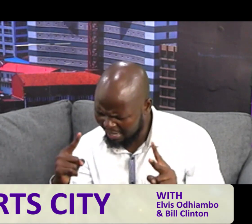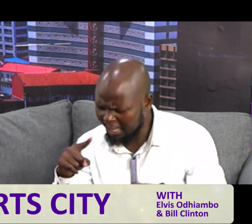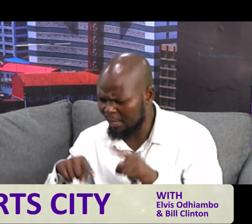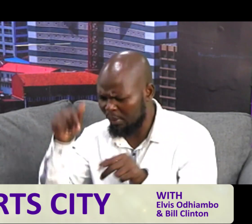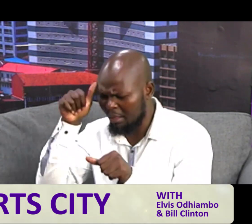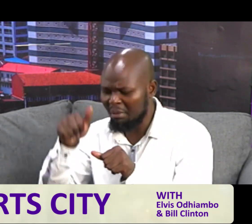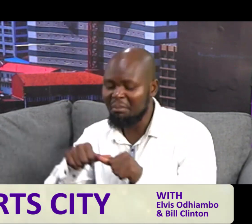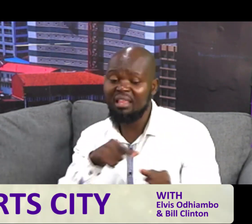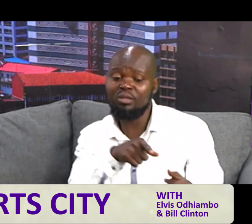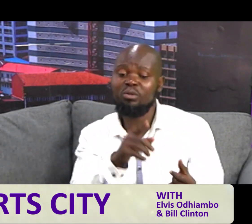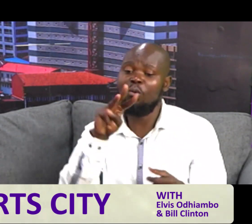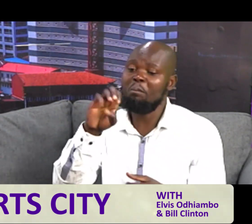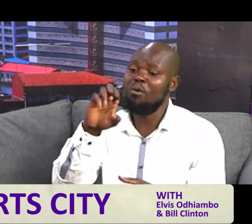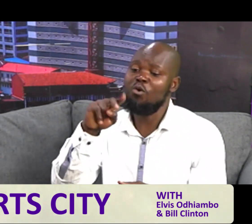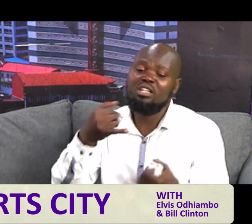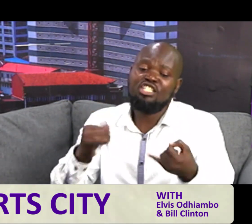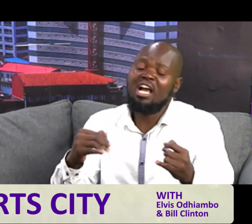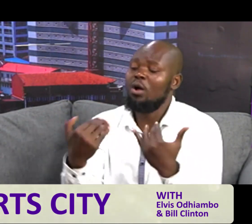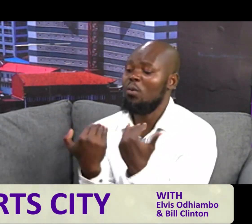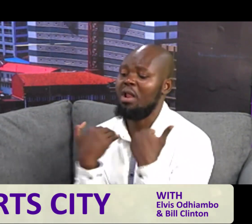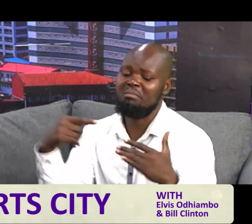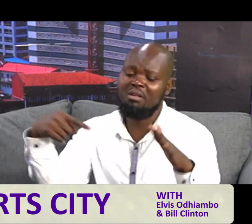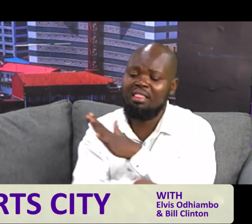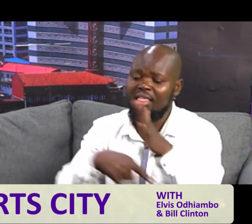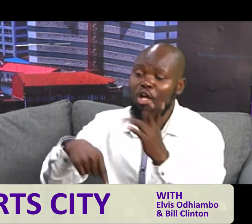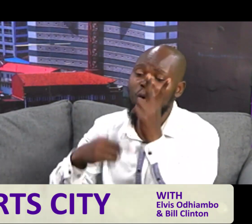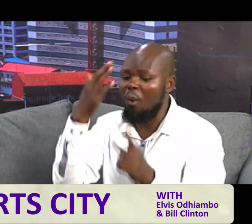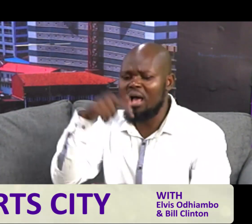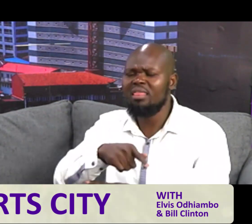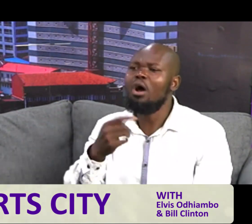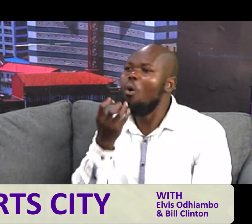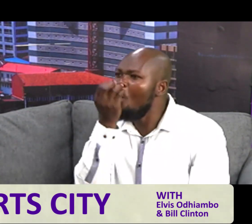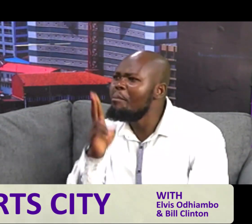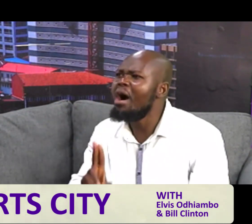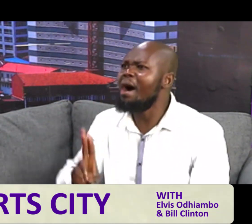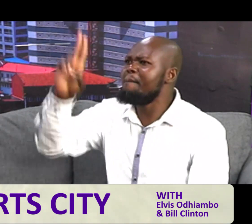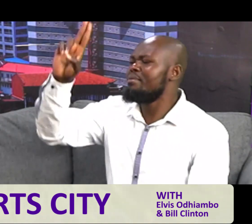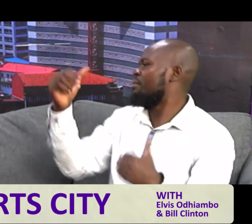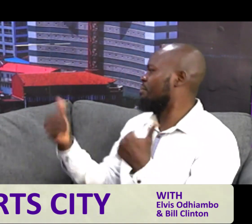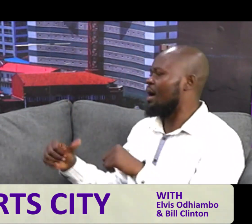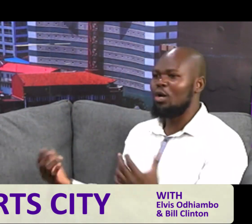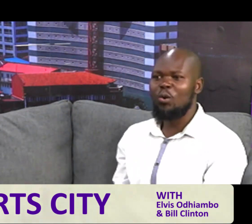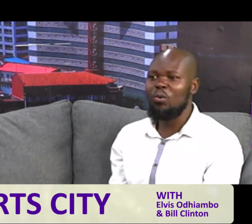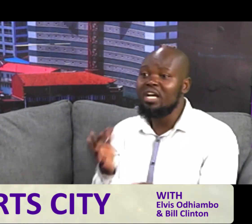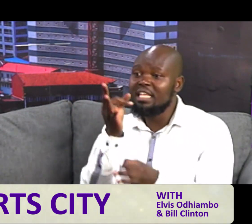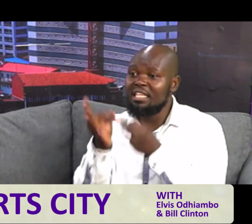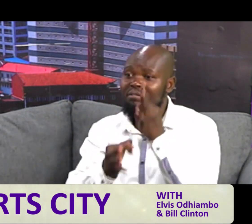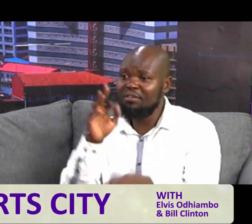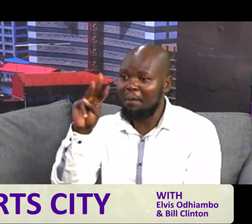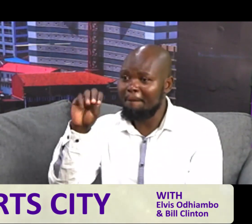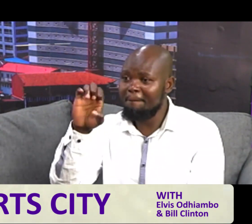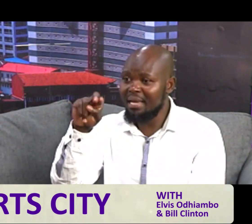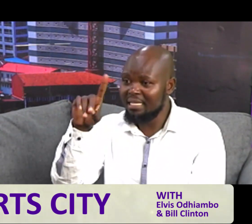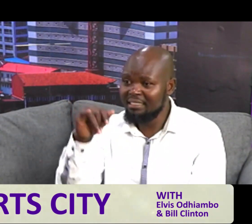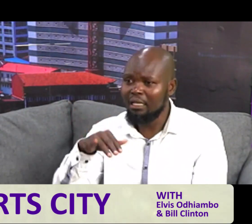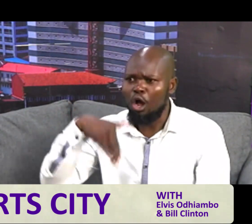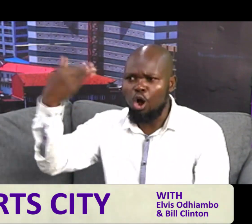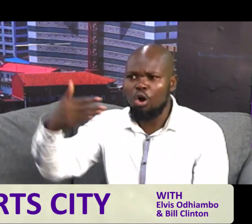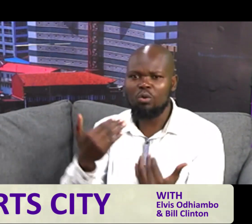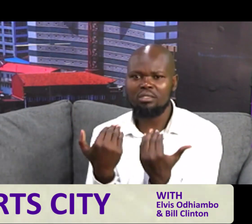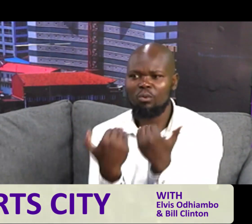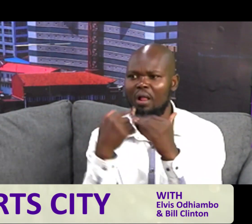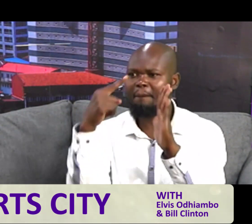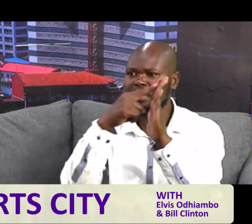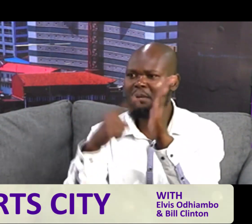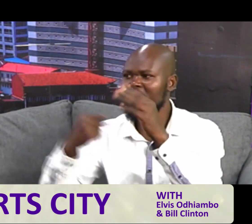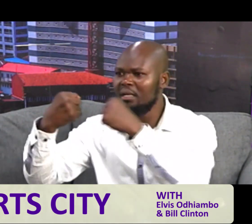deteriorating. So for me, I remember there's a time that Mendy tried to goalkeep but